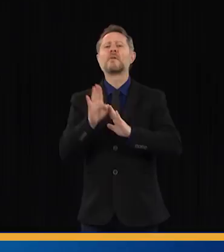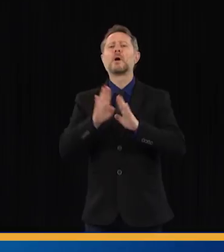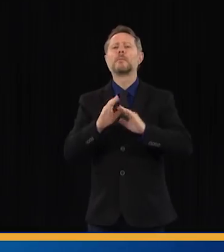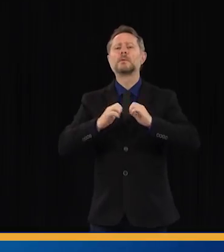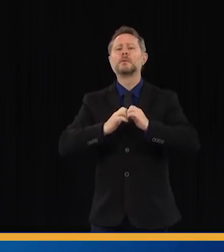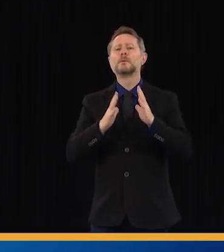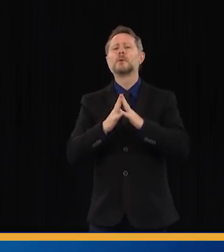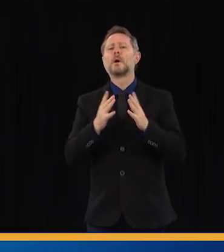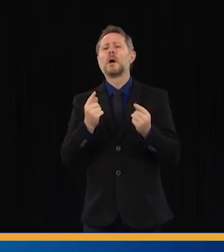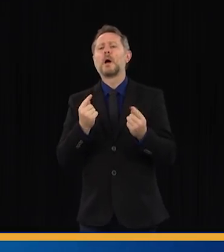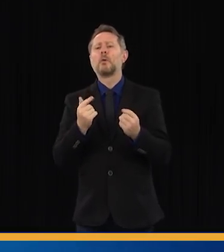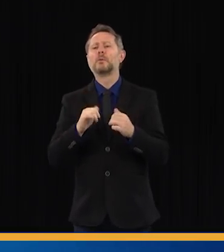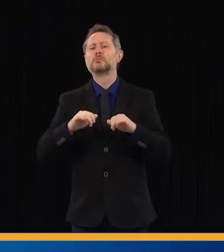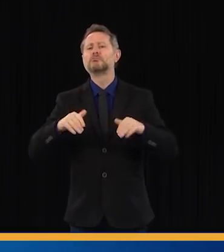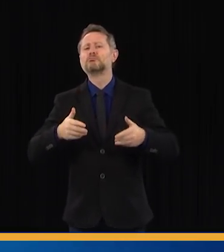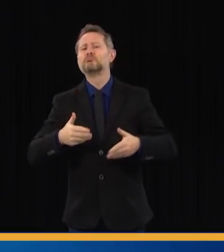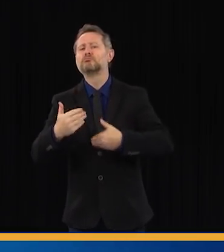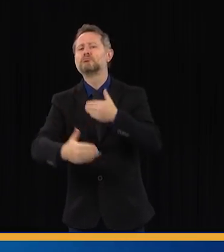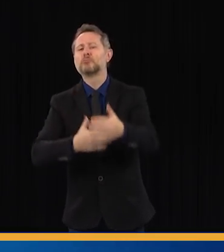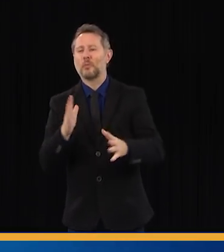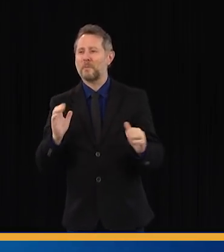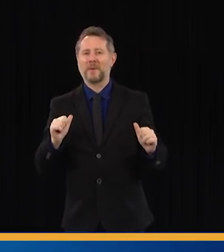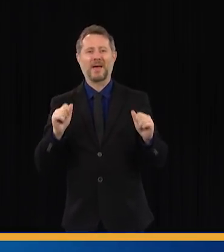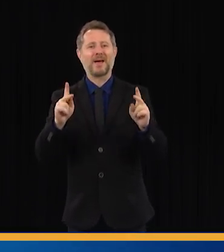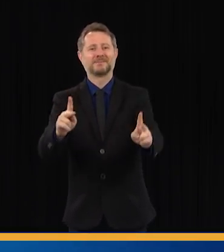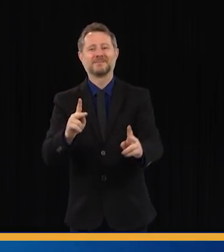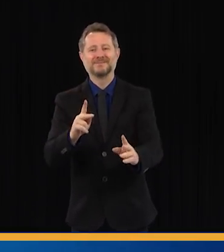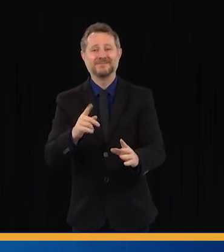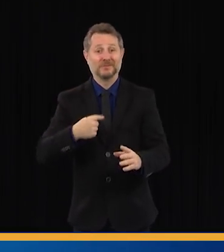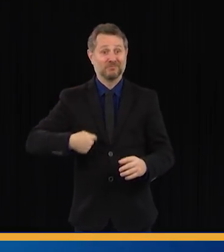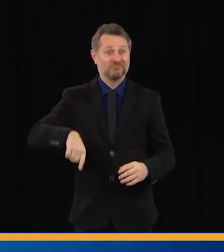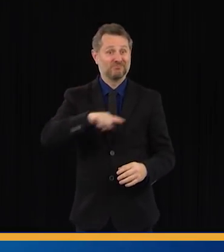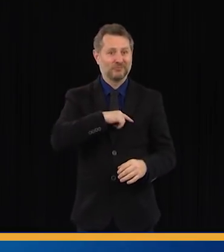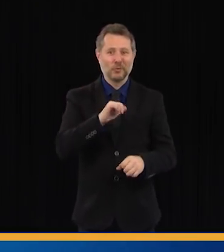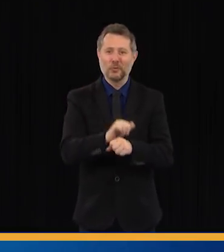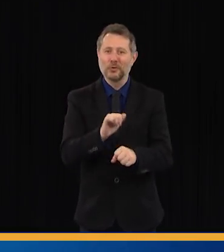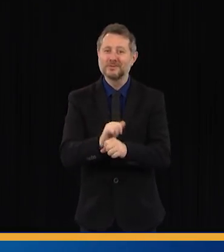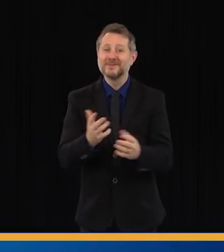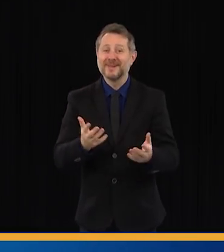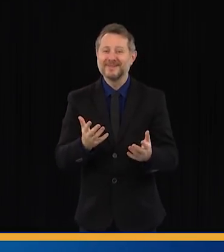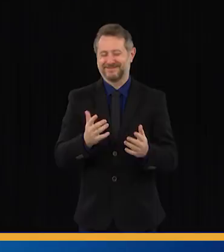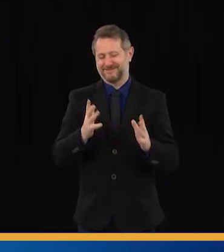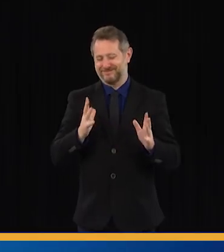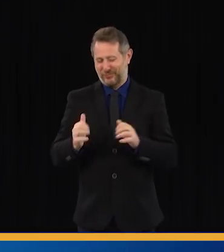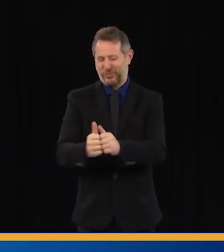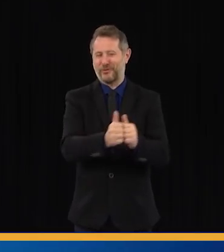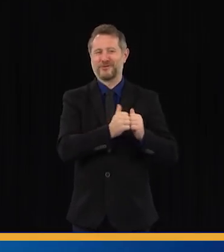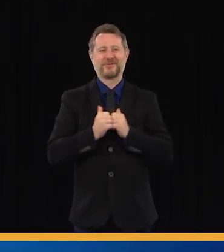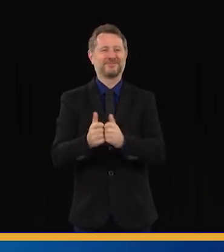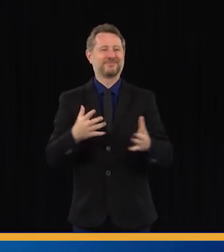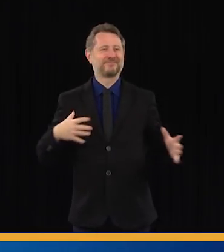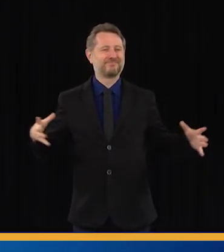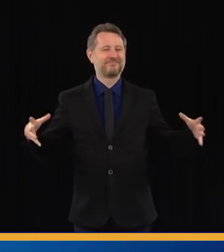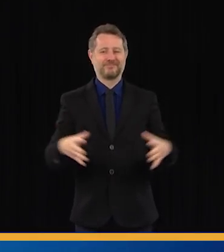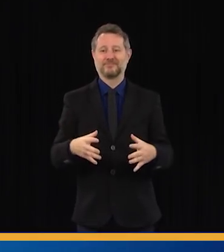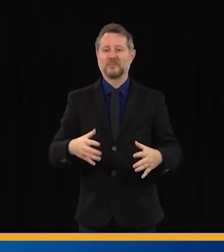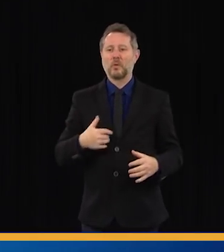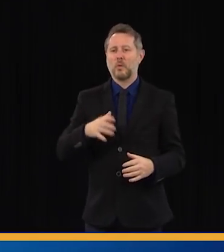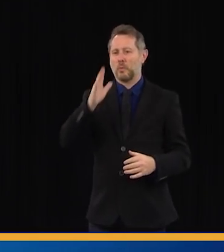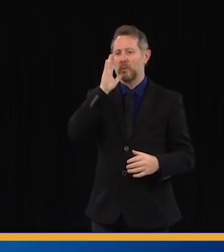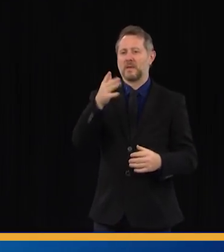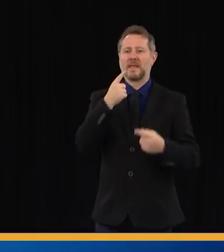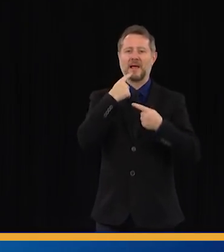plan? And can we work together on a reopening plan? And we'll be having an announcement